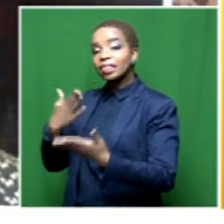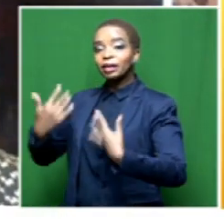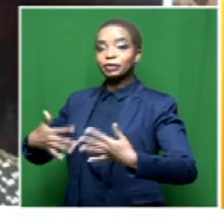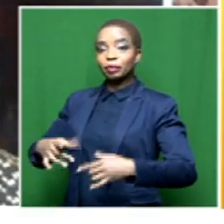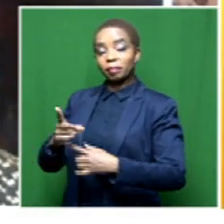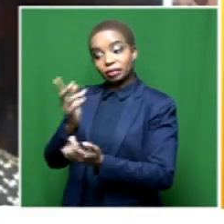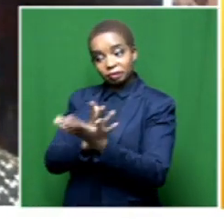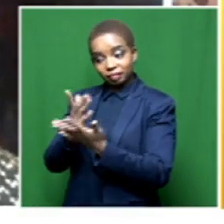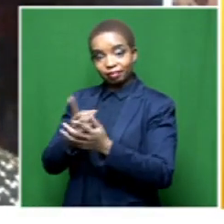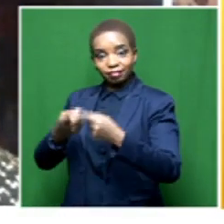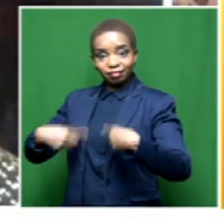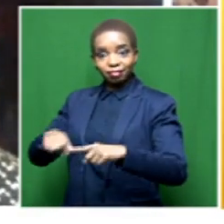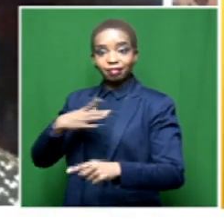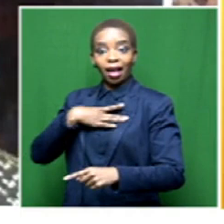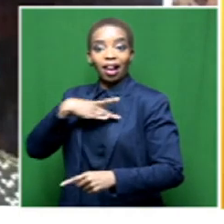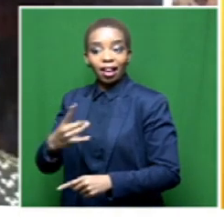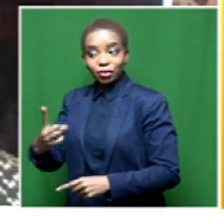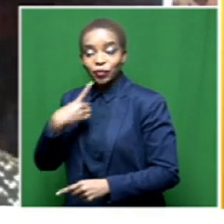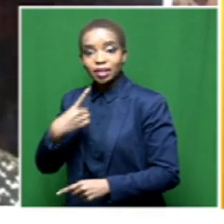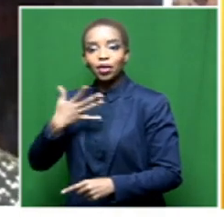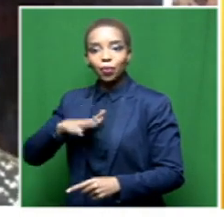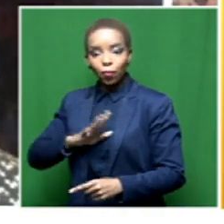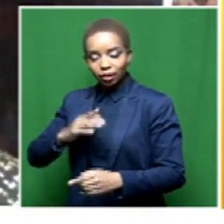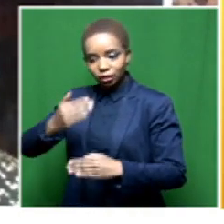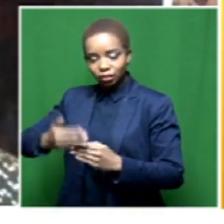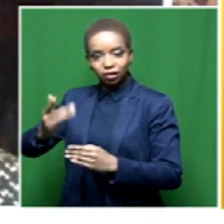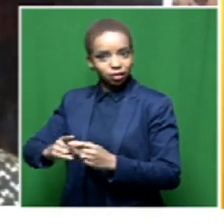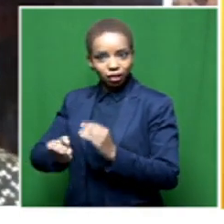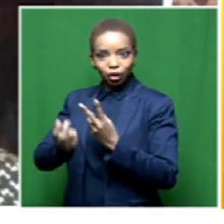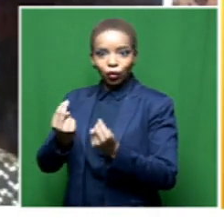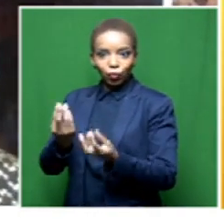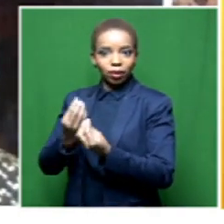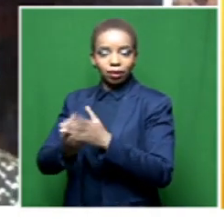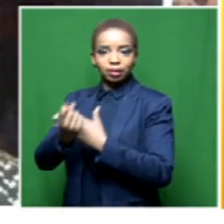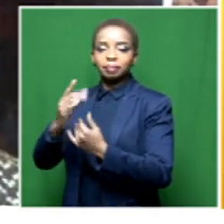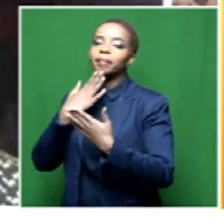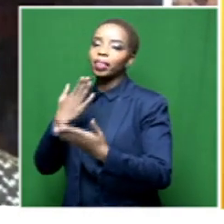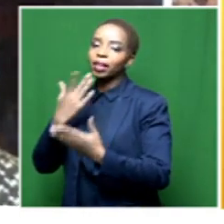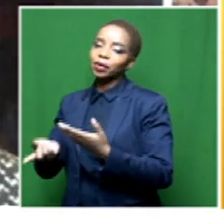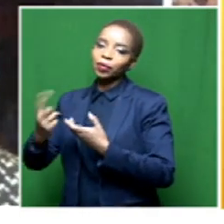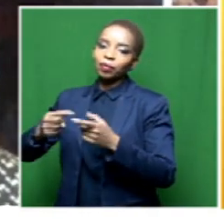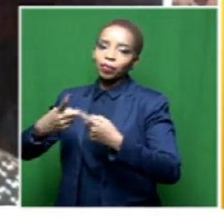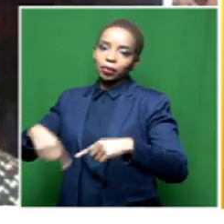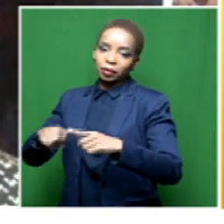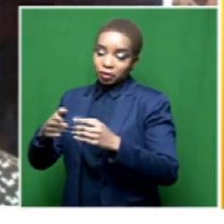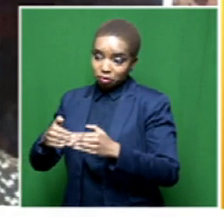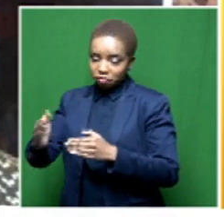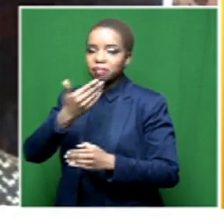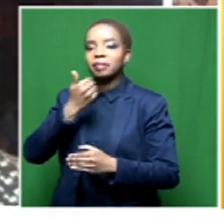you want to surprise yourself. I can only imagine the kind of effect that would have on us. Thank you so much for chatting to us this morning, and all the best.